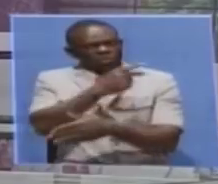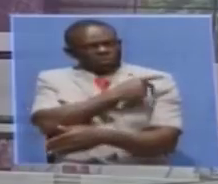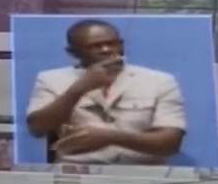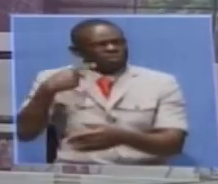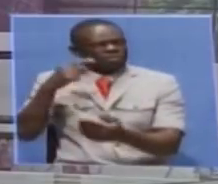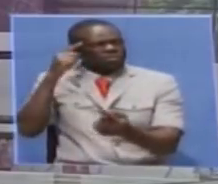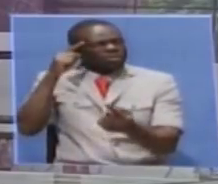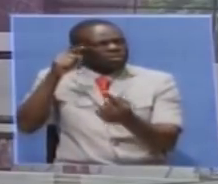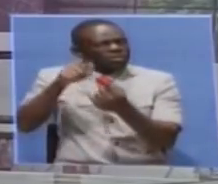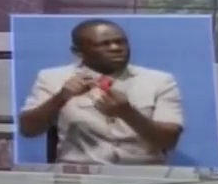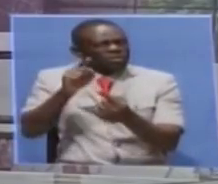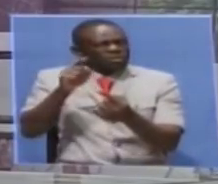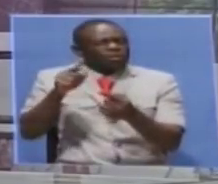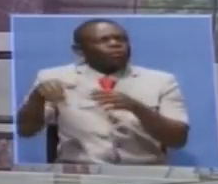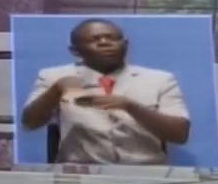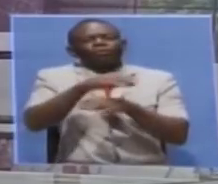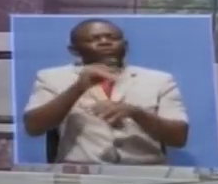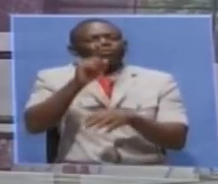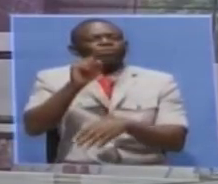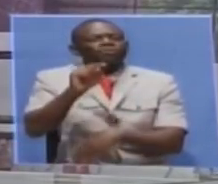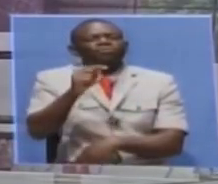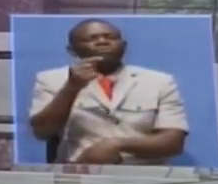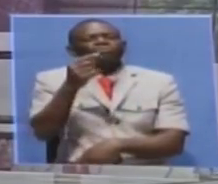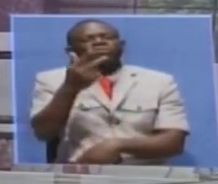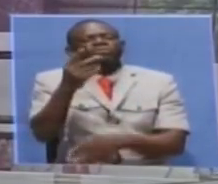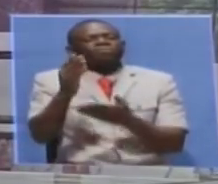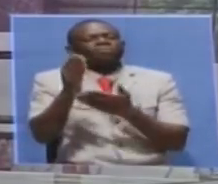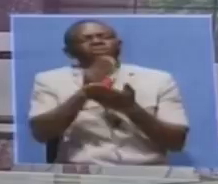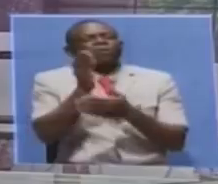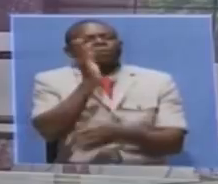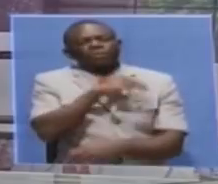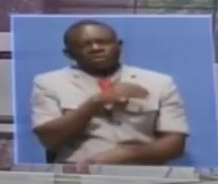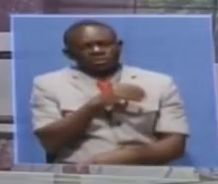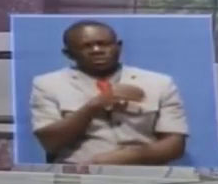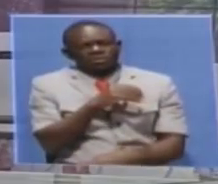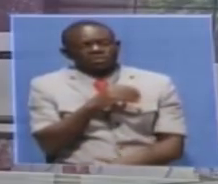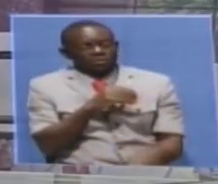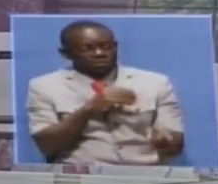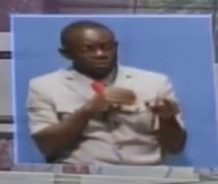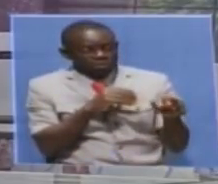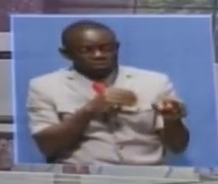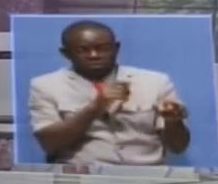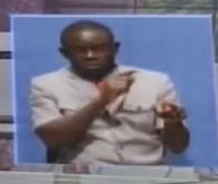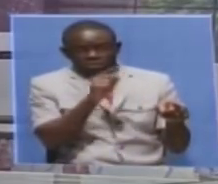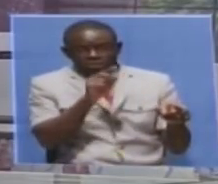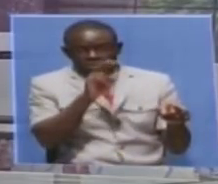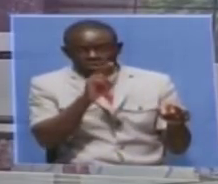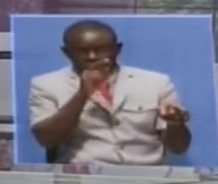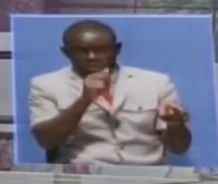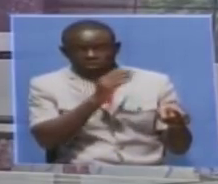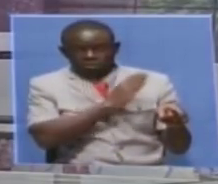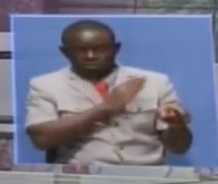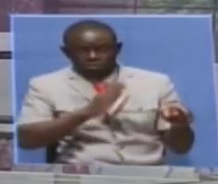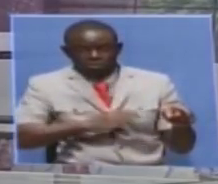Board Chairman Chileshe Kapwepwe discloses when she officially handed over the ZRA annual report to Minister of